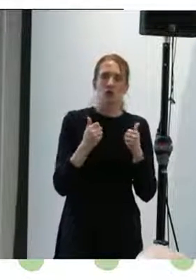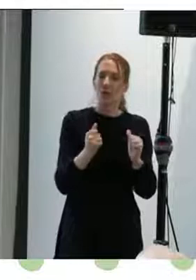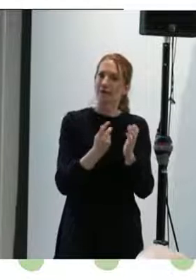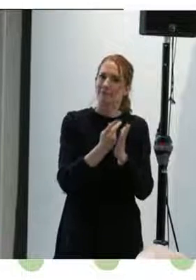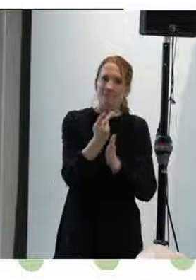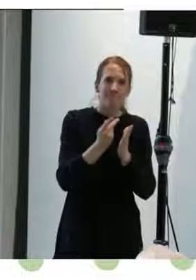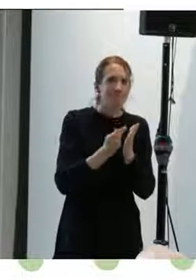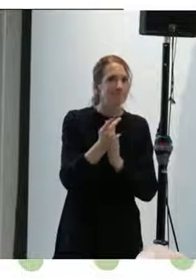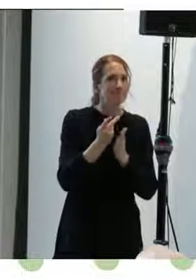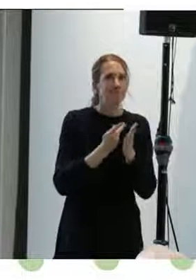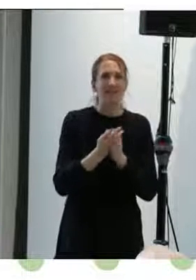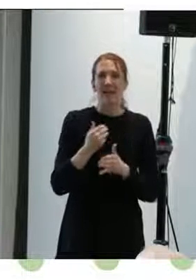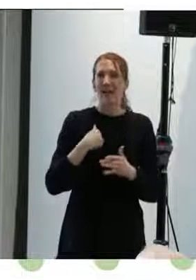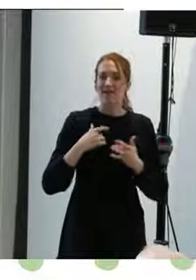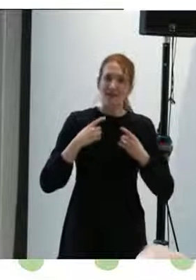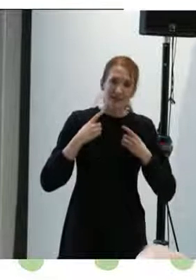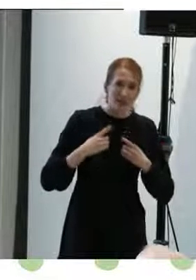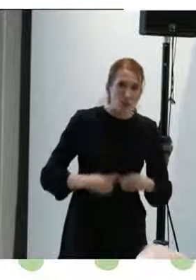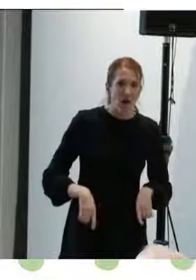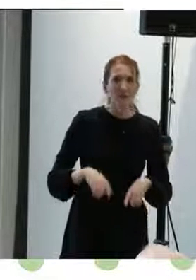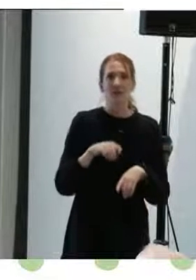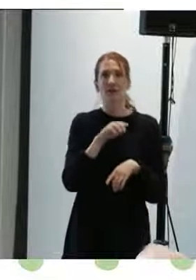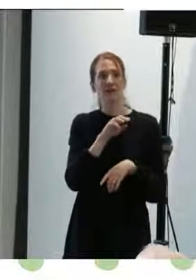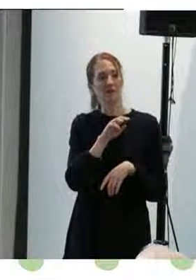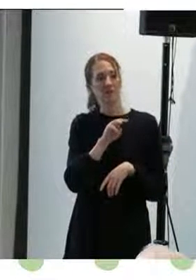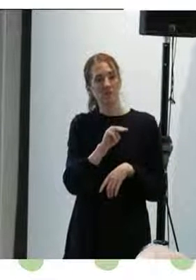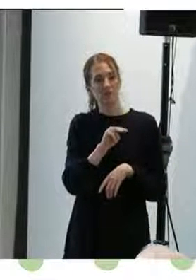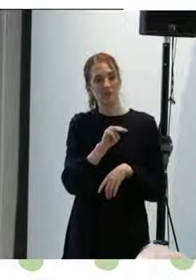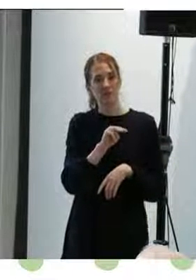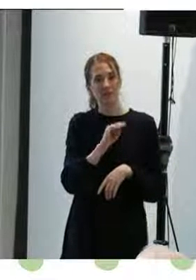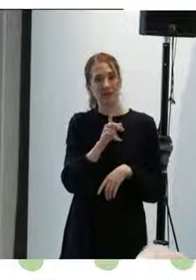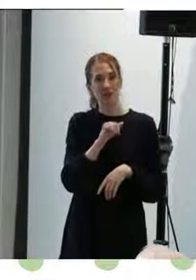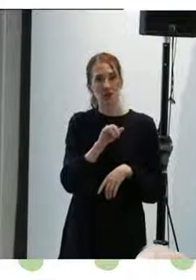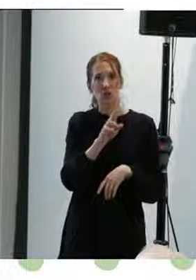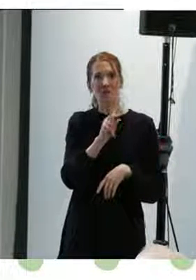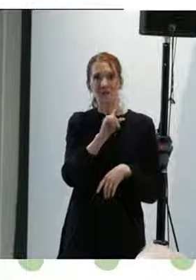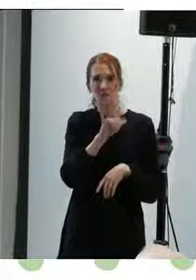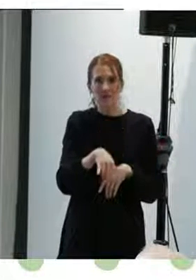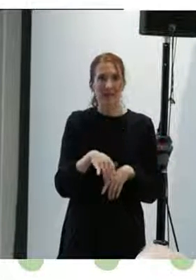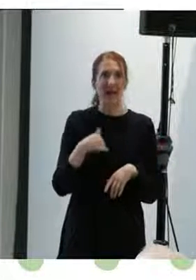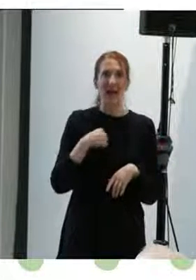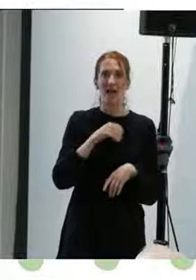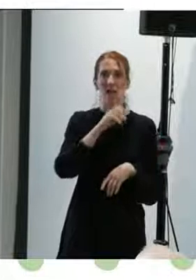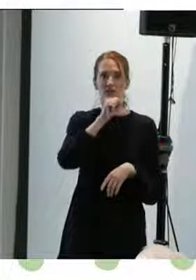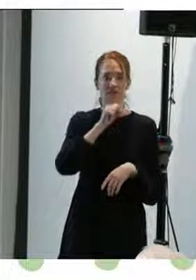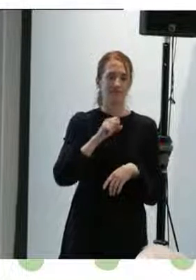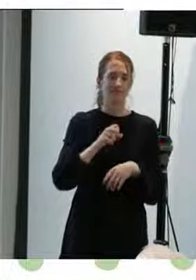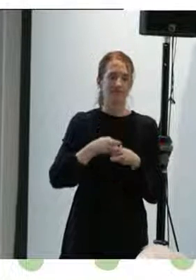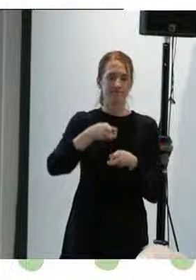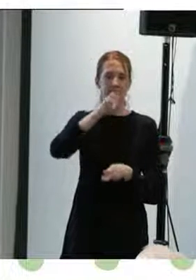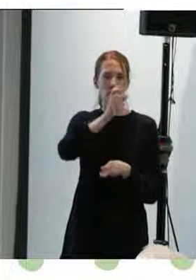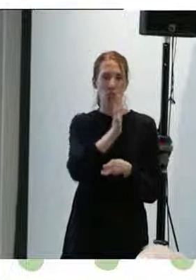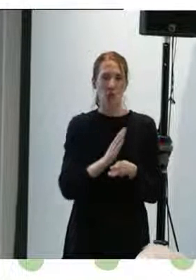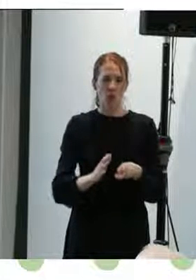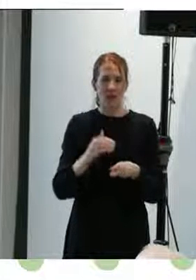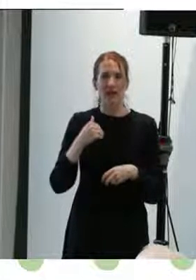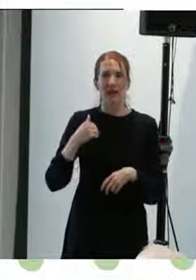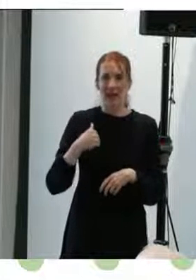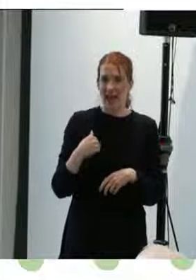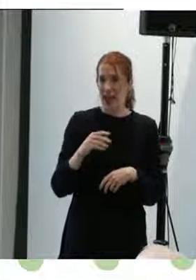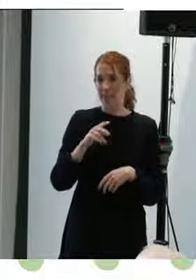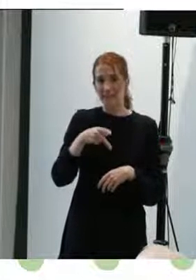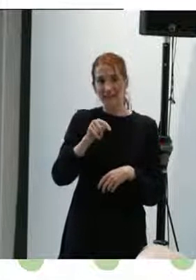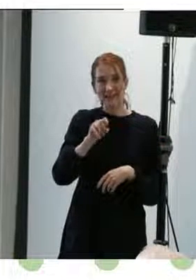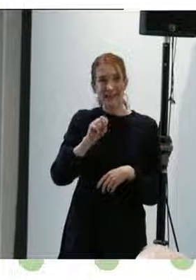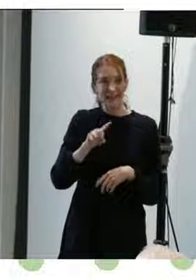failure, obesity, her for scoliosis, hypothyroidism, and PTSD from a troubled childhood in foster care. So